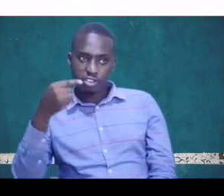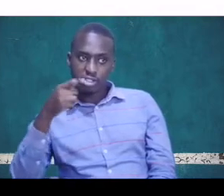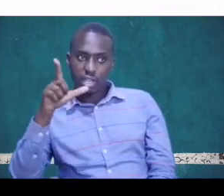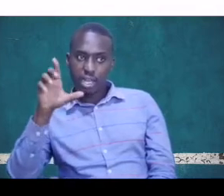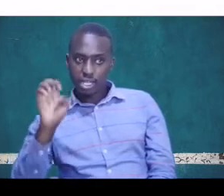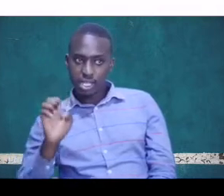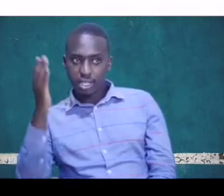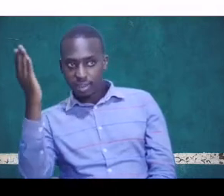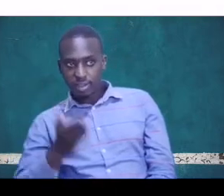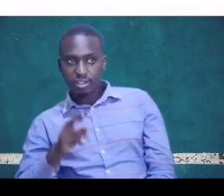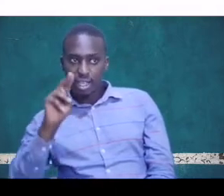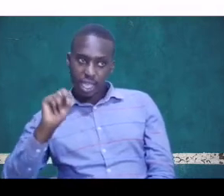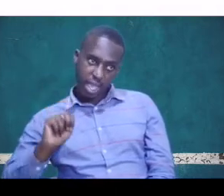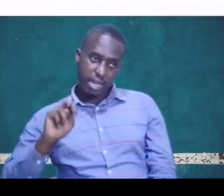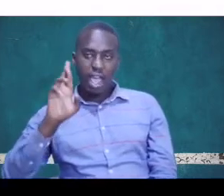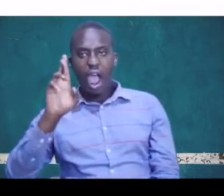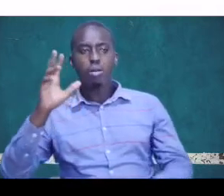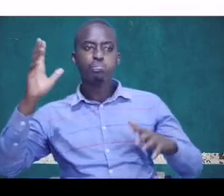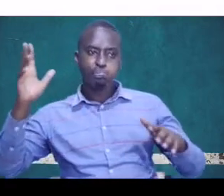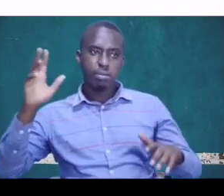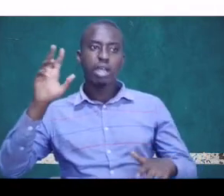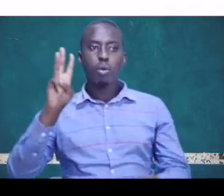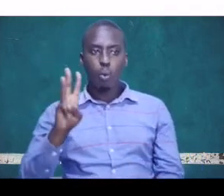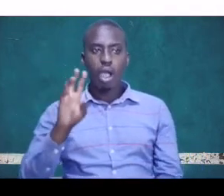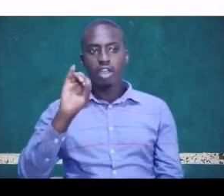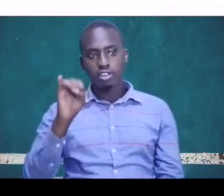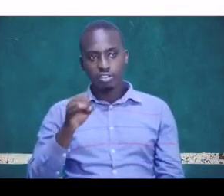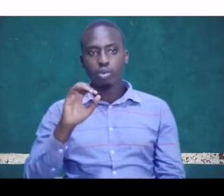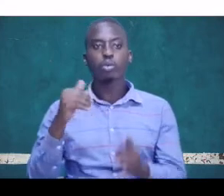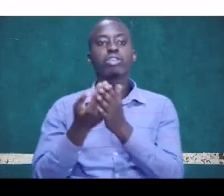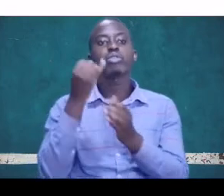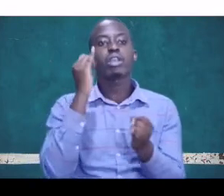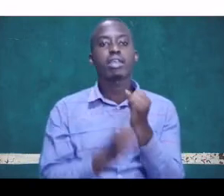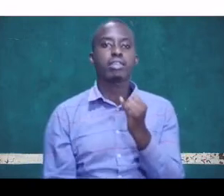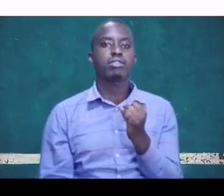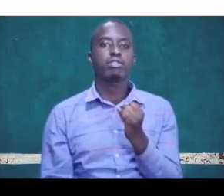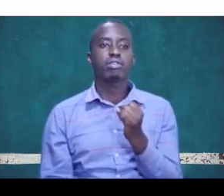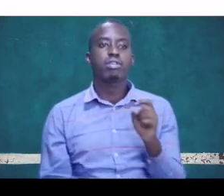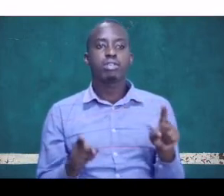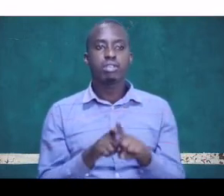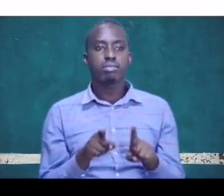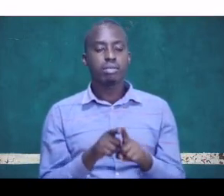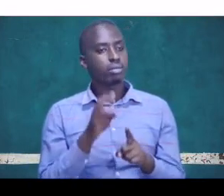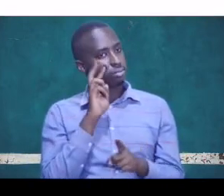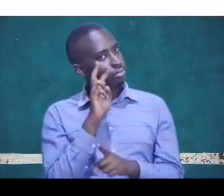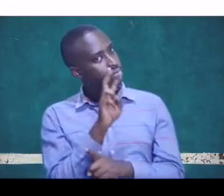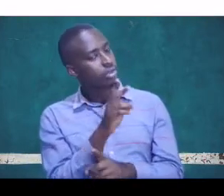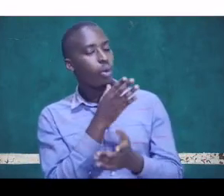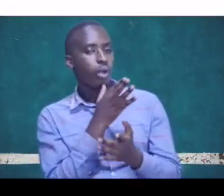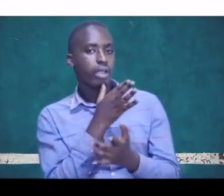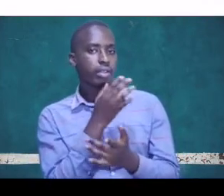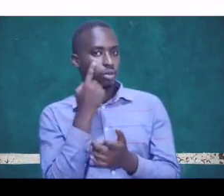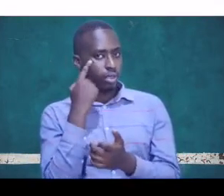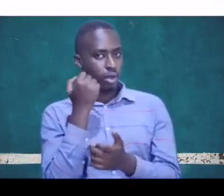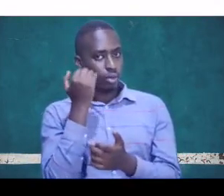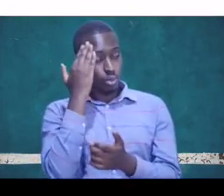https://forms.gle/ and capital letter R. As it is up to you, finish. I'm letting you now to have a look. Have a look